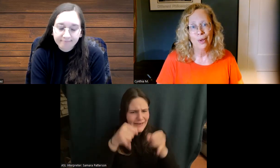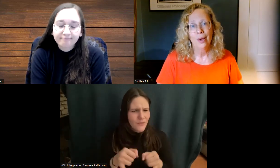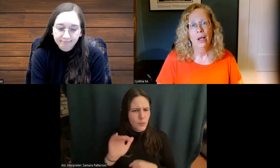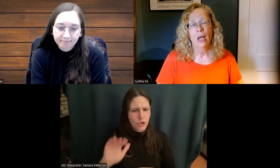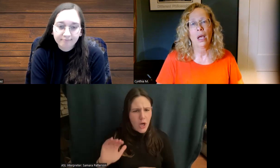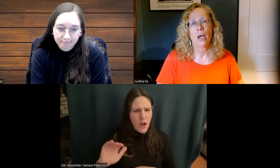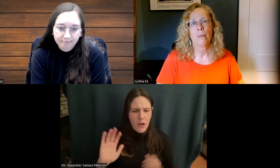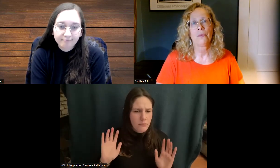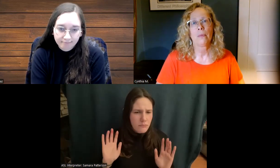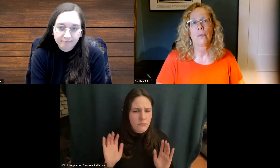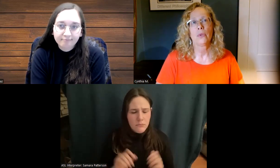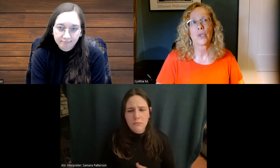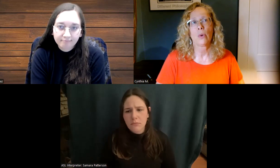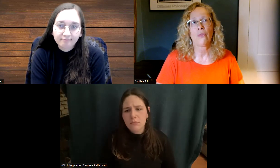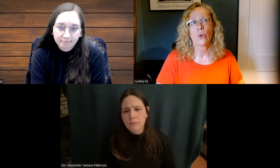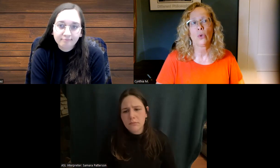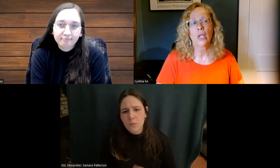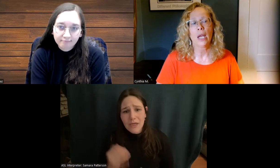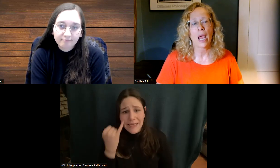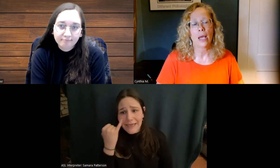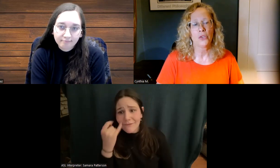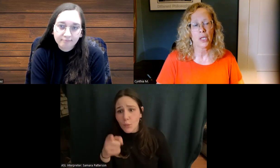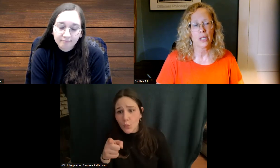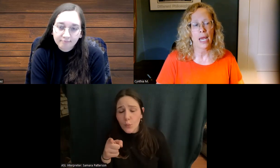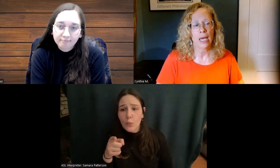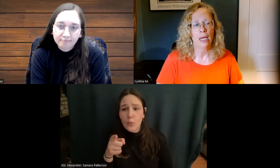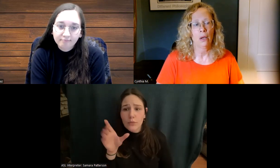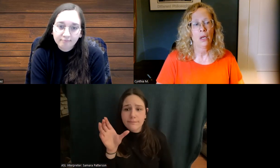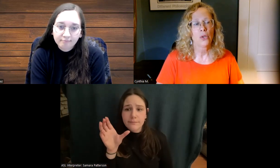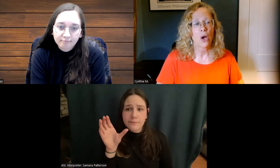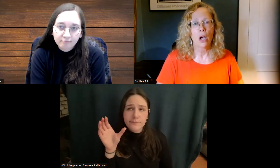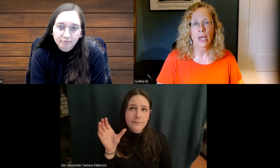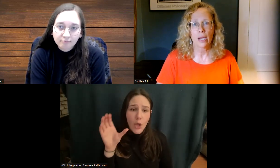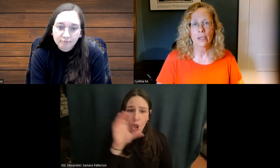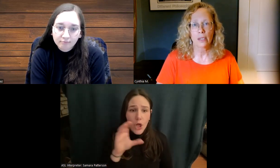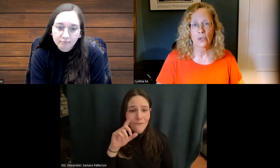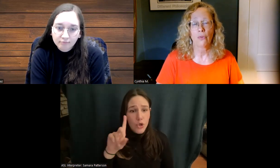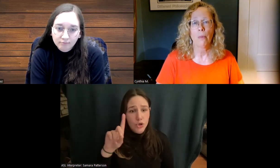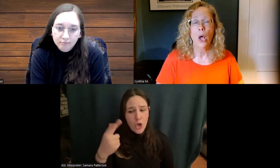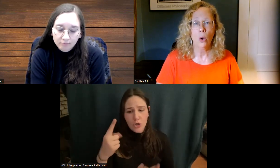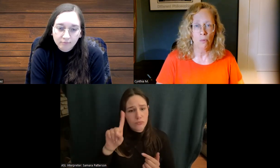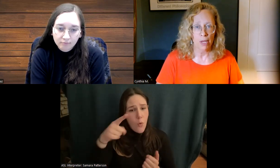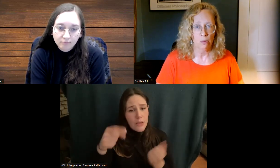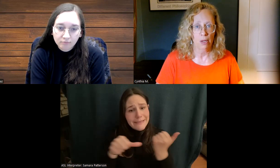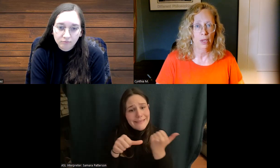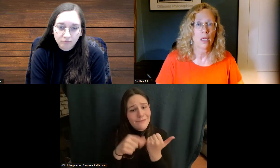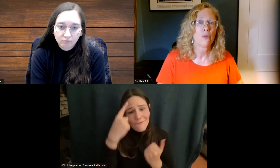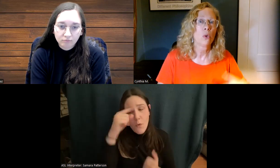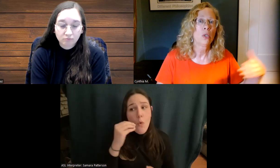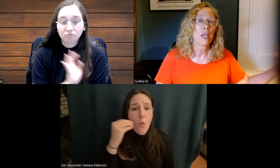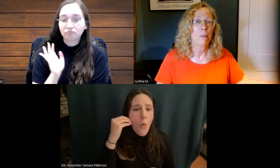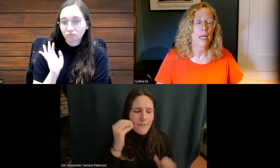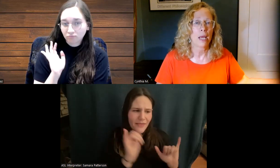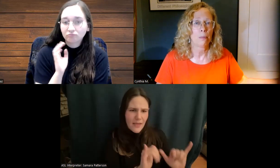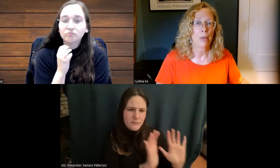child. So if you're looking at just a dog that can assist from home, that's one thing. If